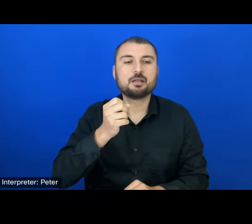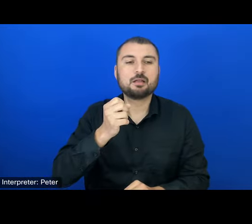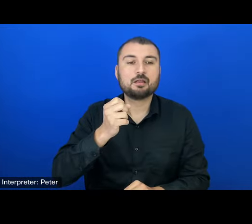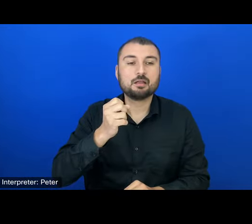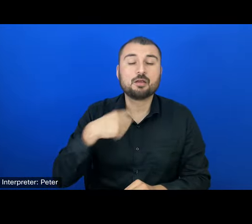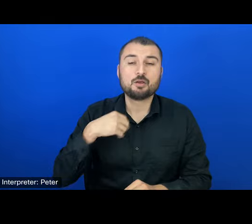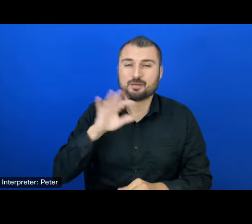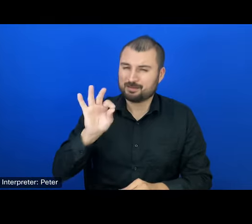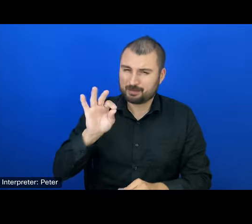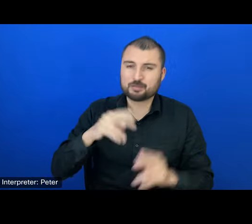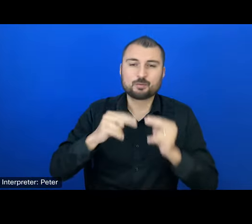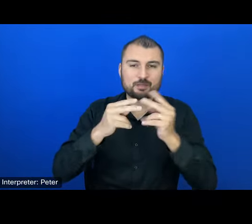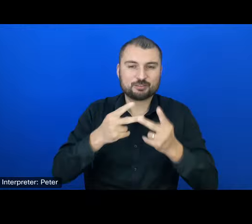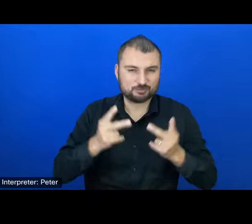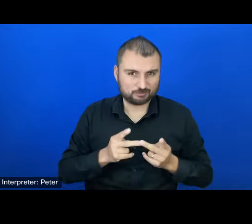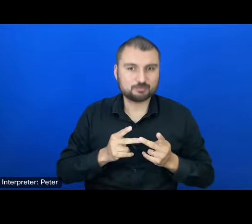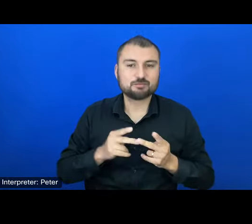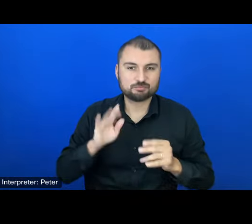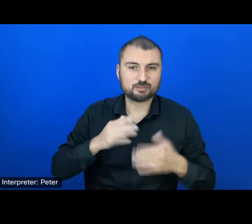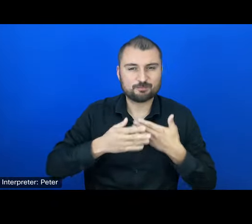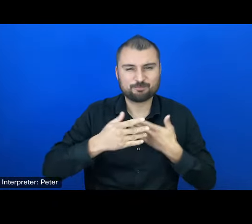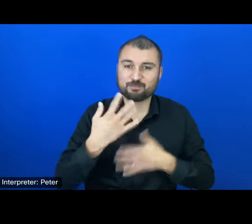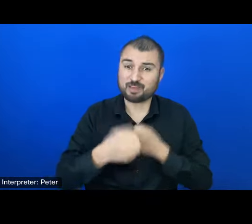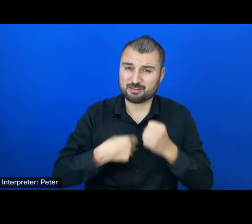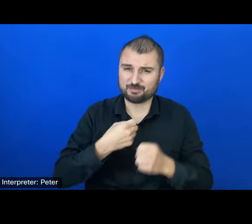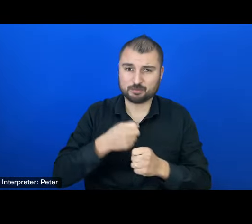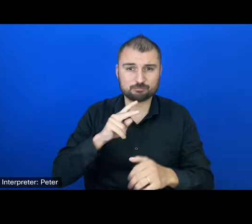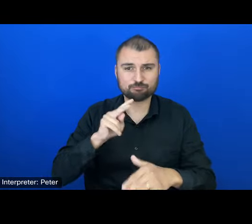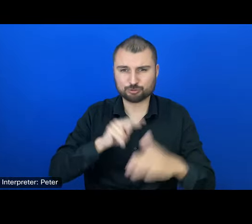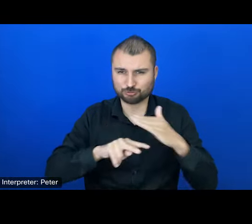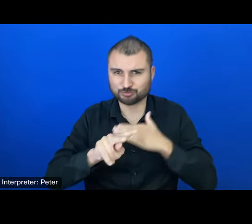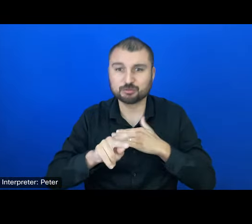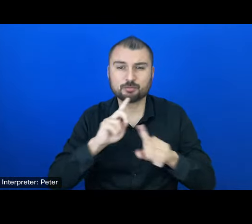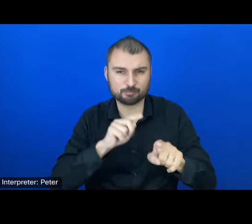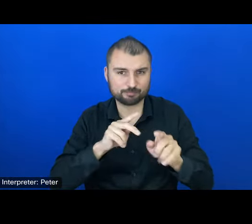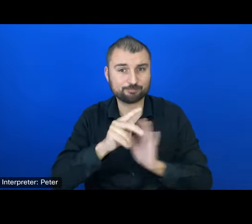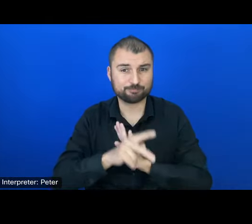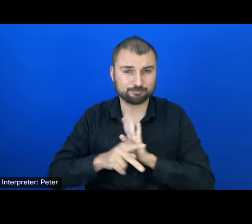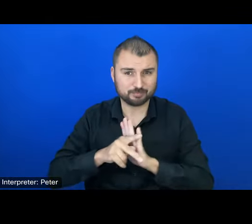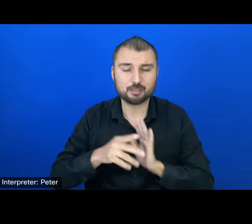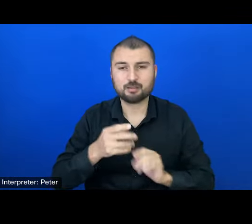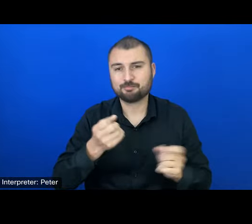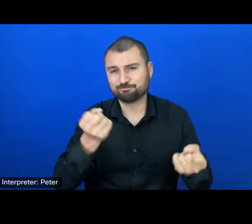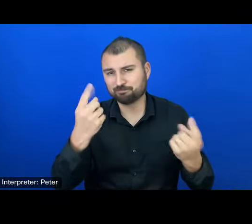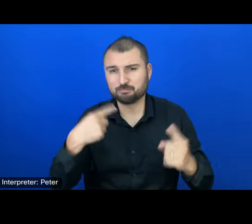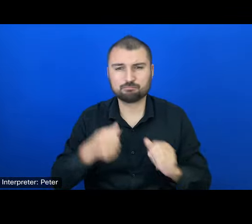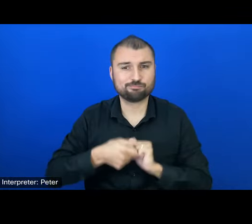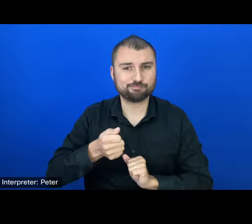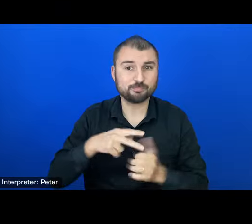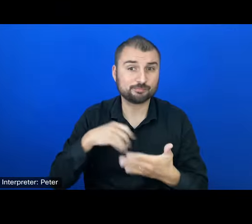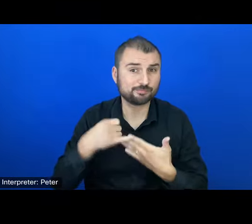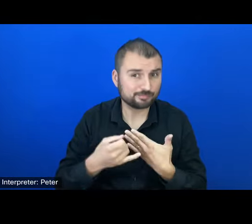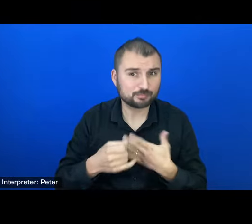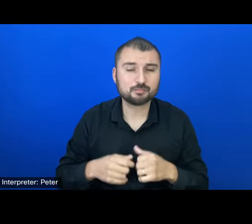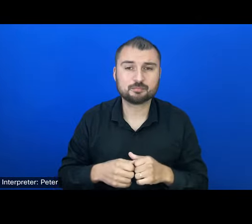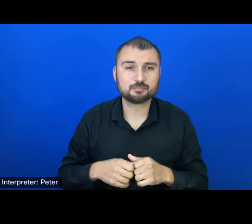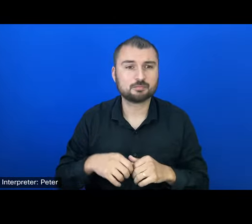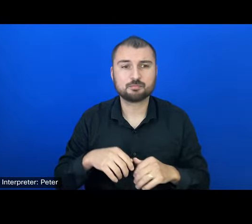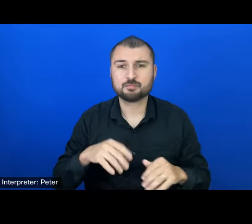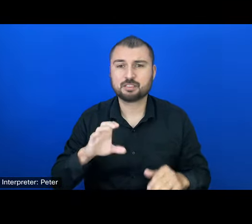facilities over the 5-year projection report period. Again, these are mostly projects, chiller replacements